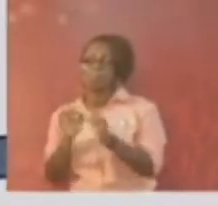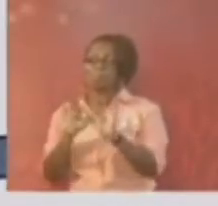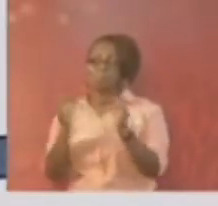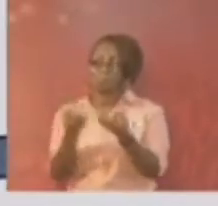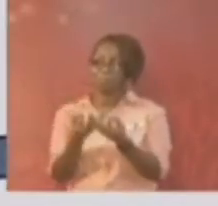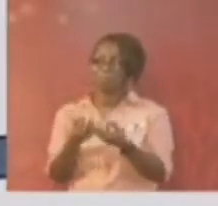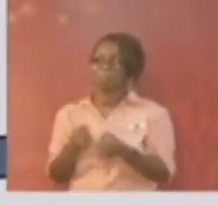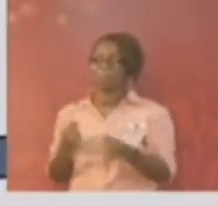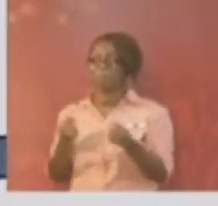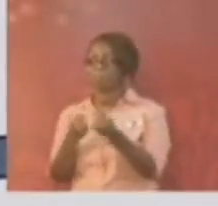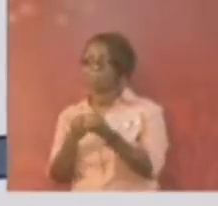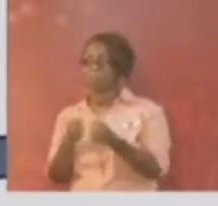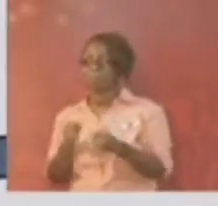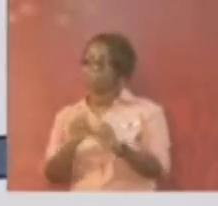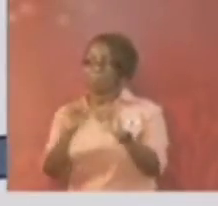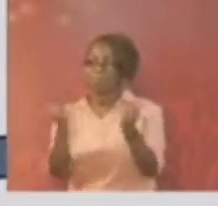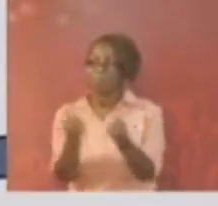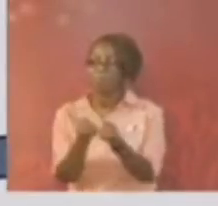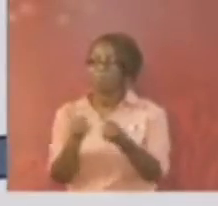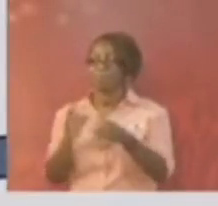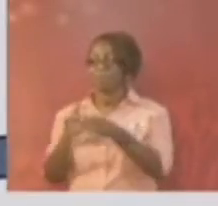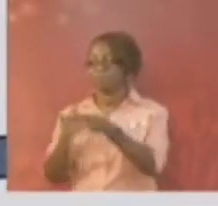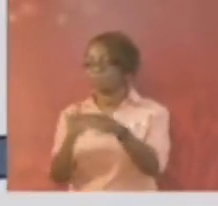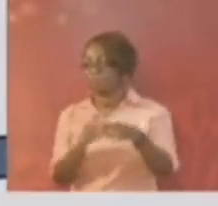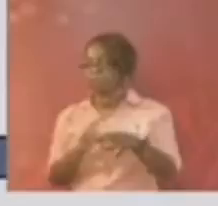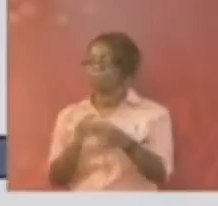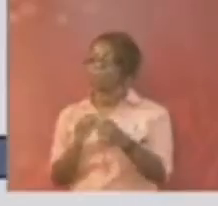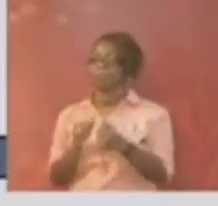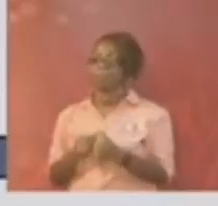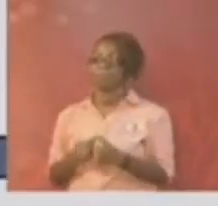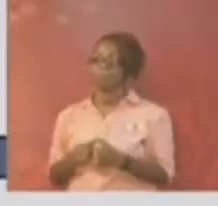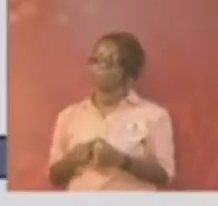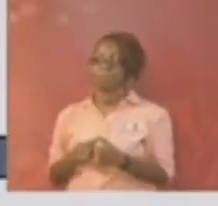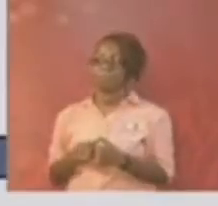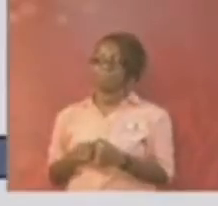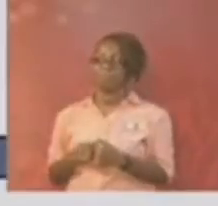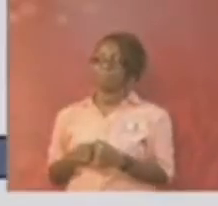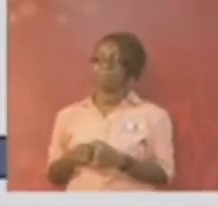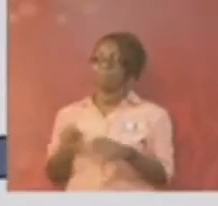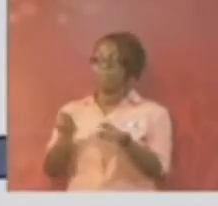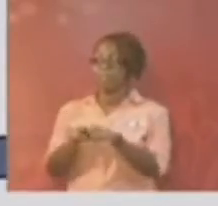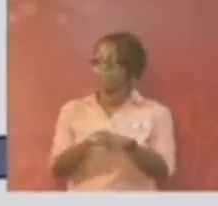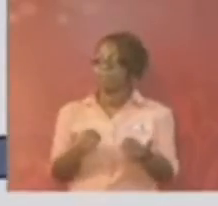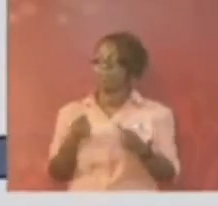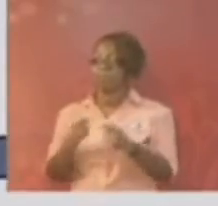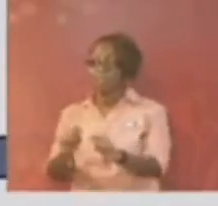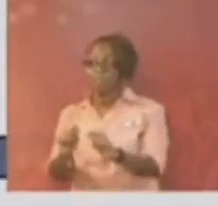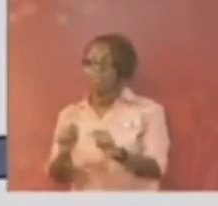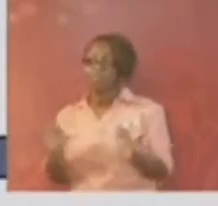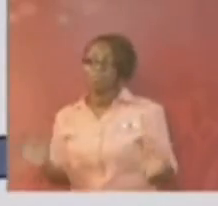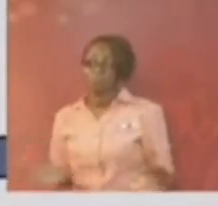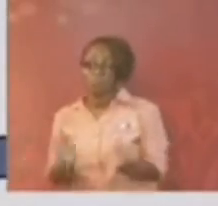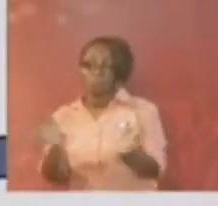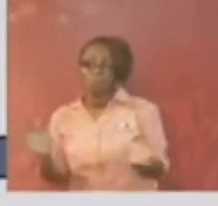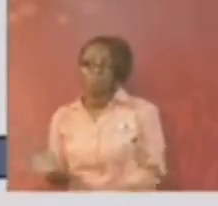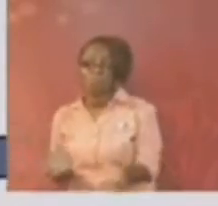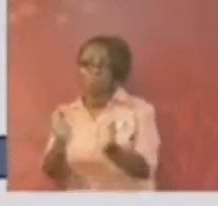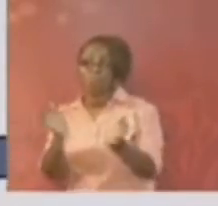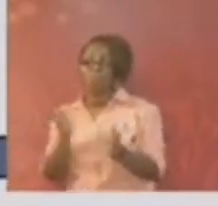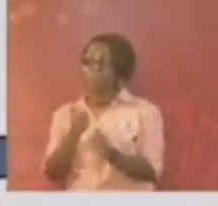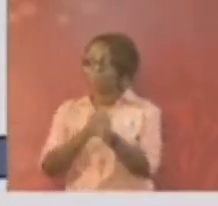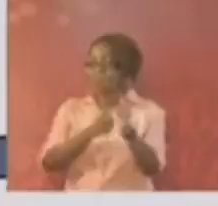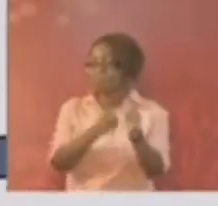network within which people function, and also attempt to encourage everyone